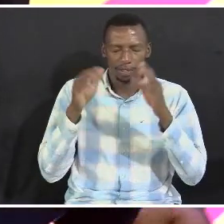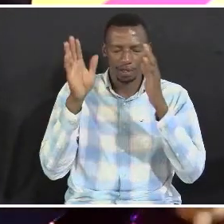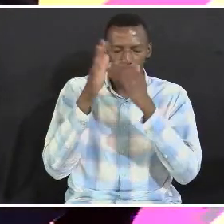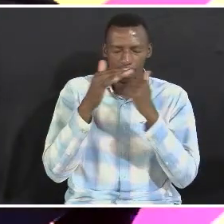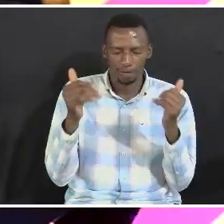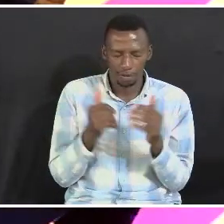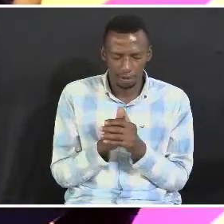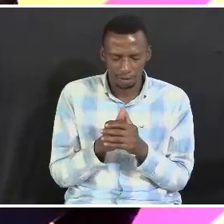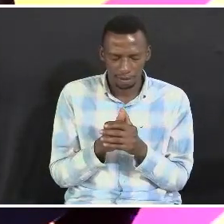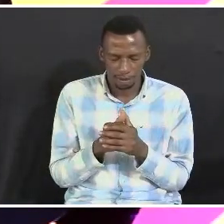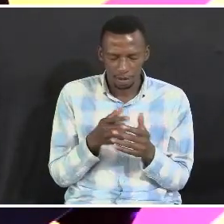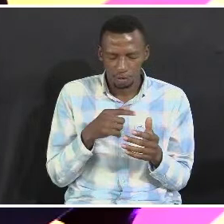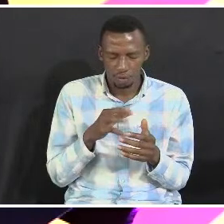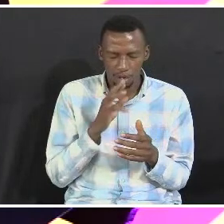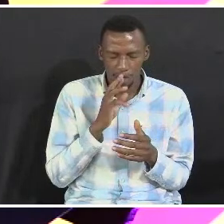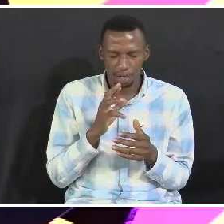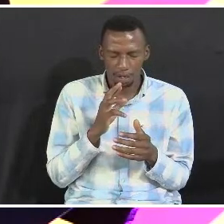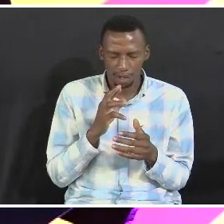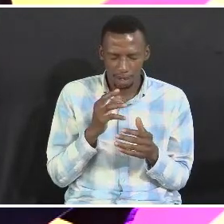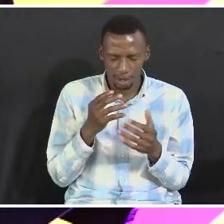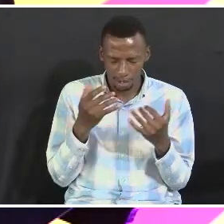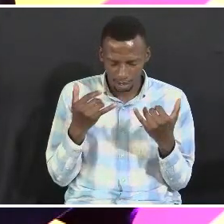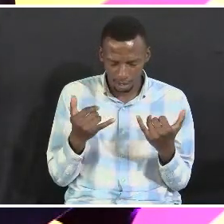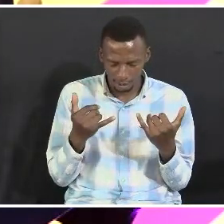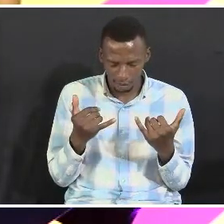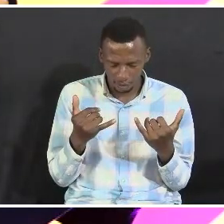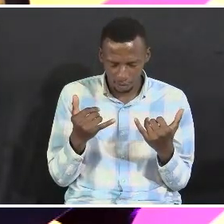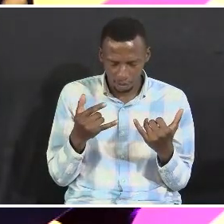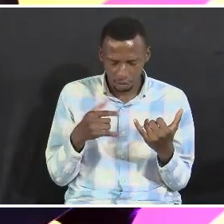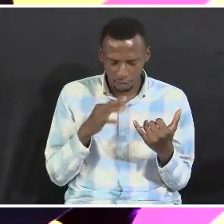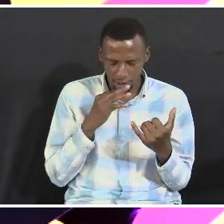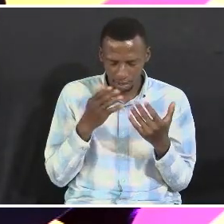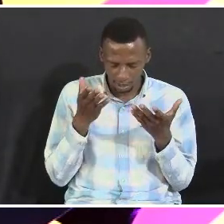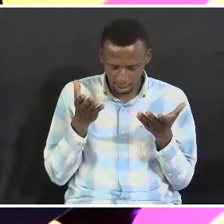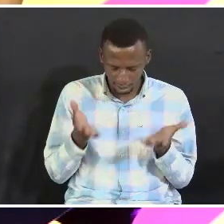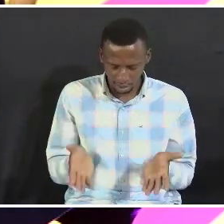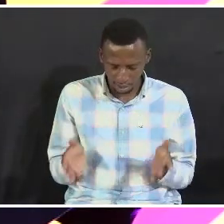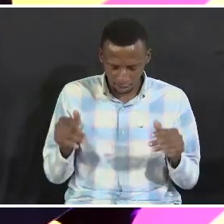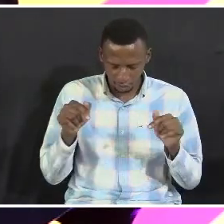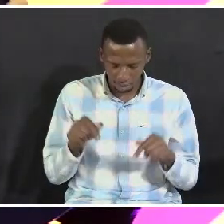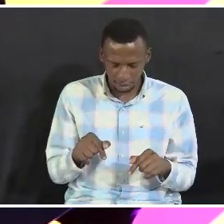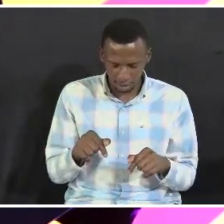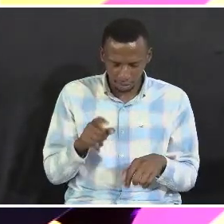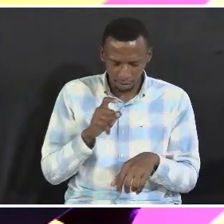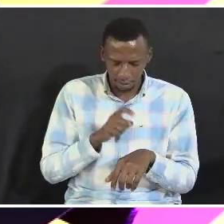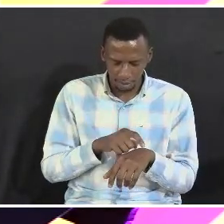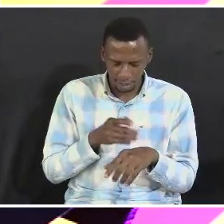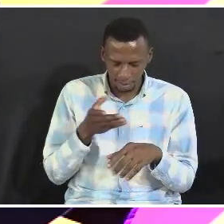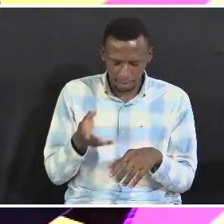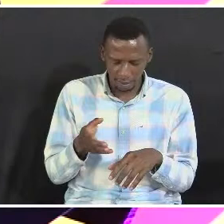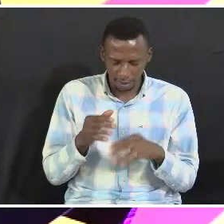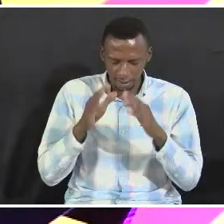we are what we are. We are here today, we're in this house today,